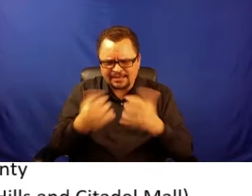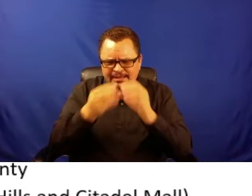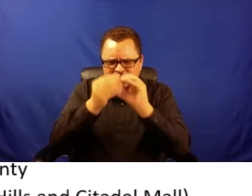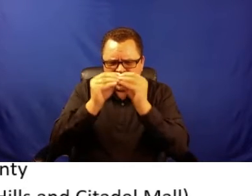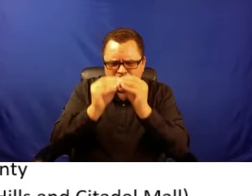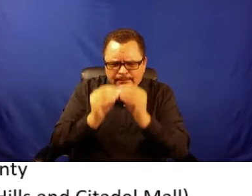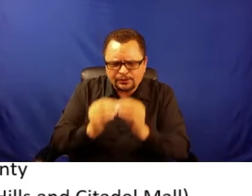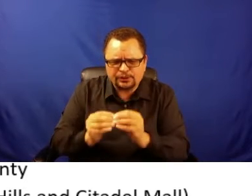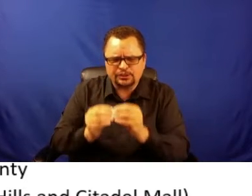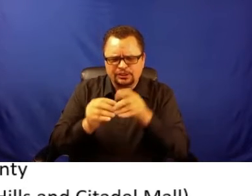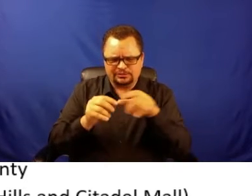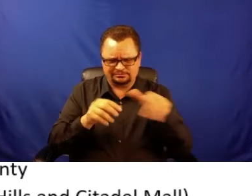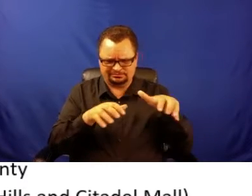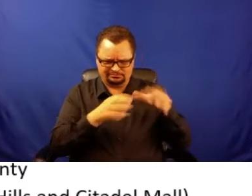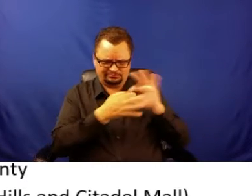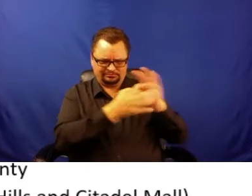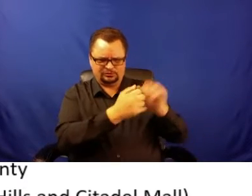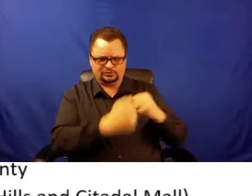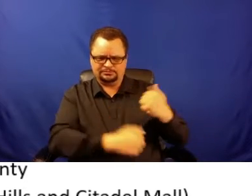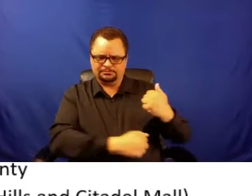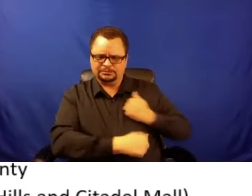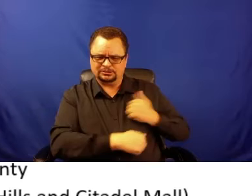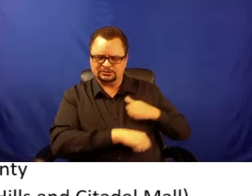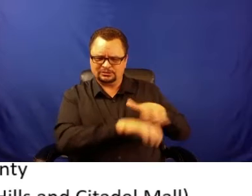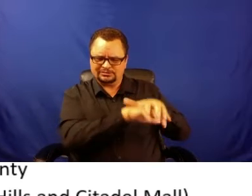And some of the numbers that